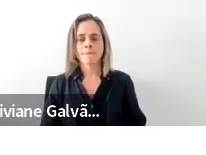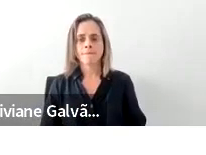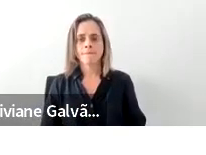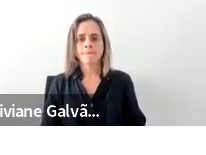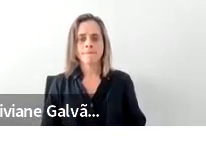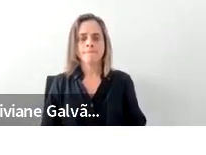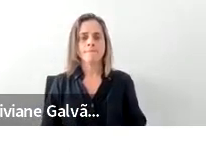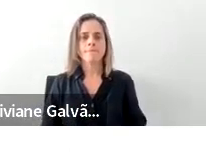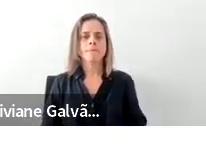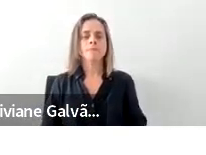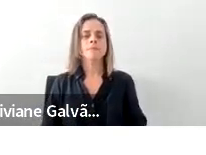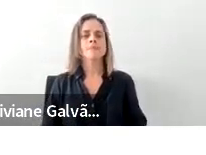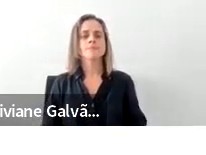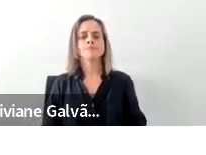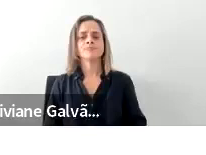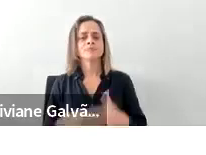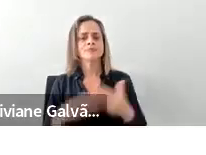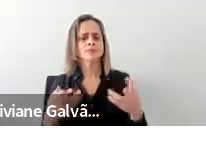says in his